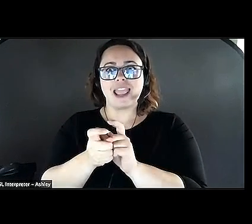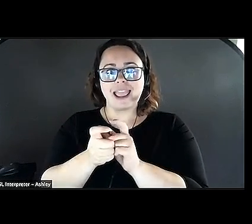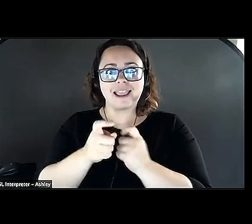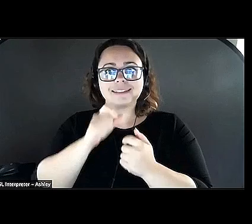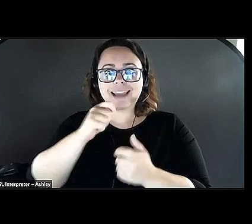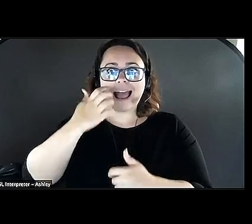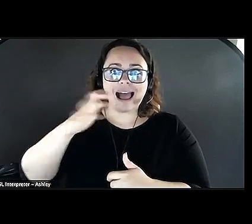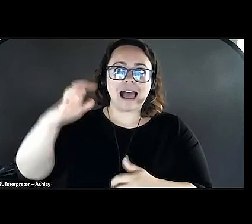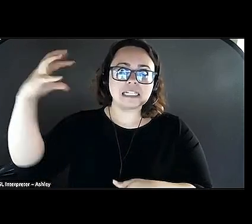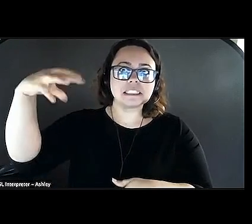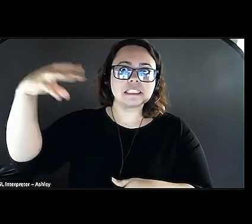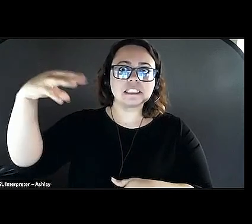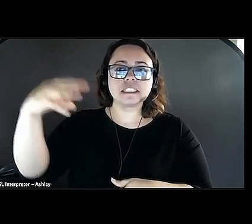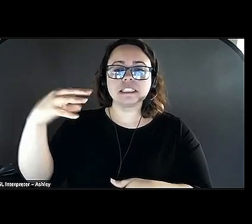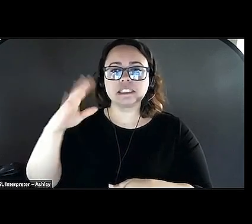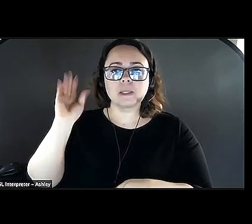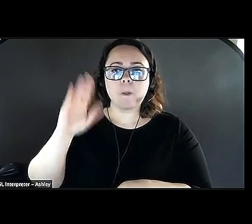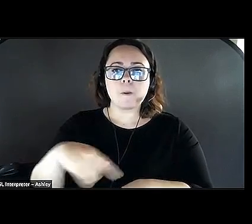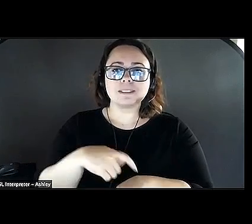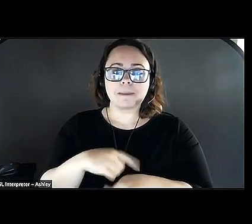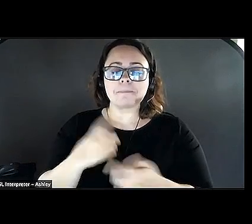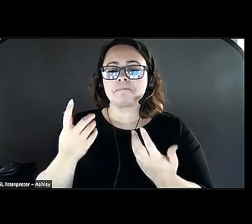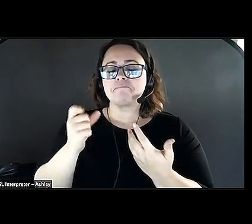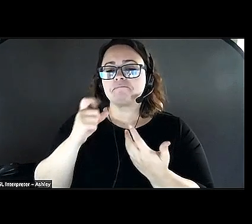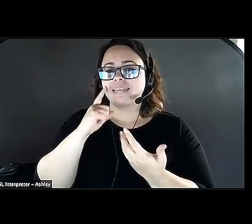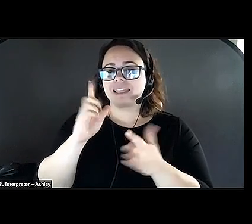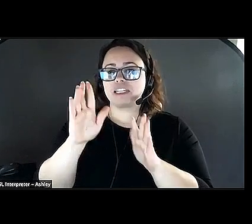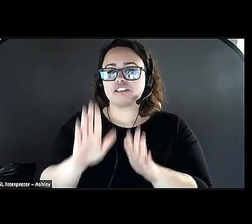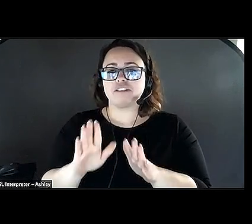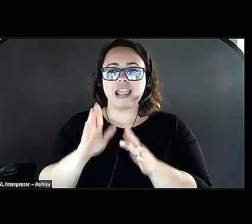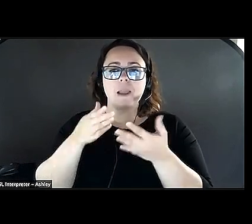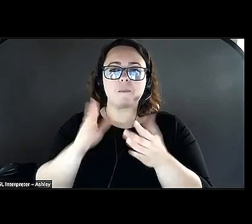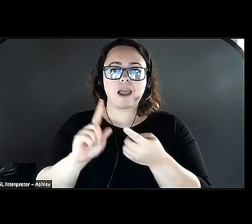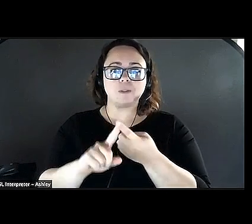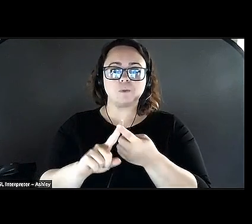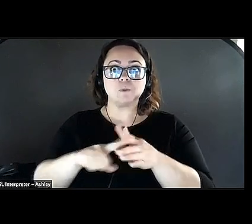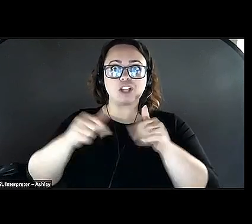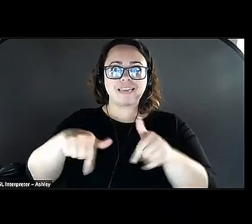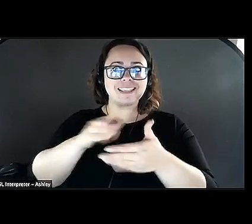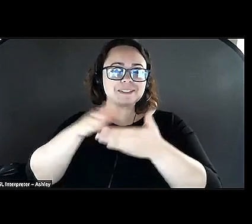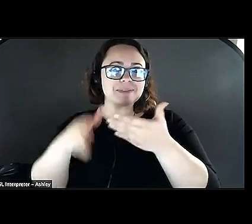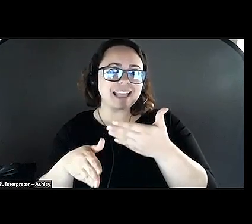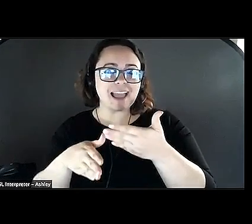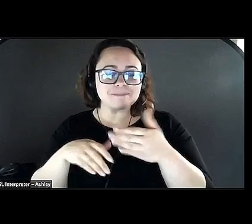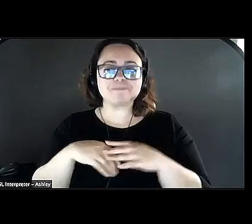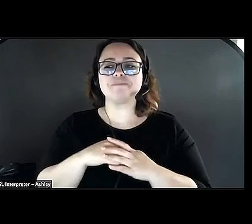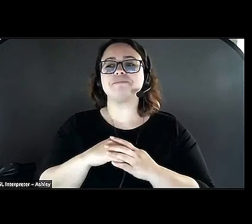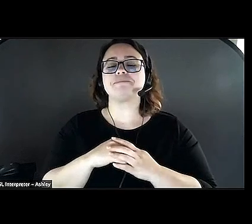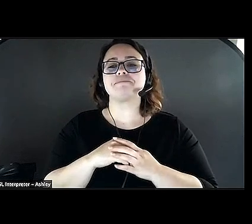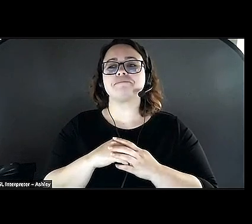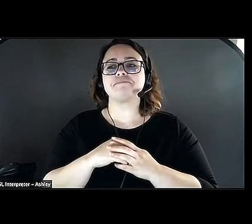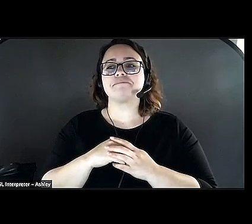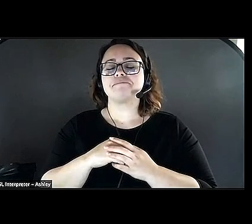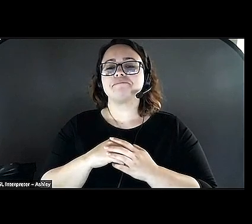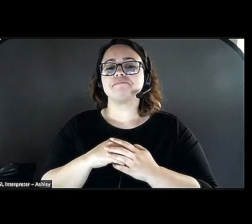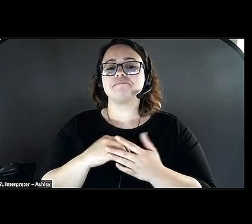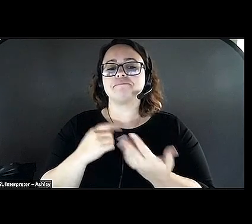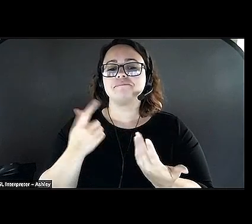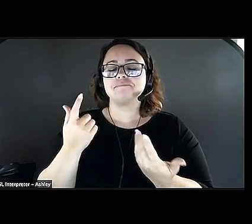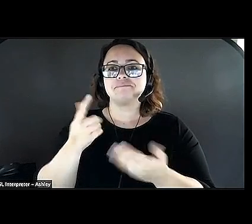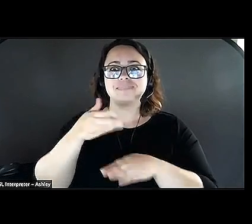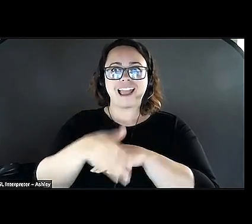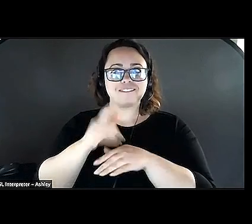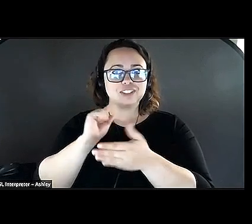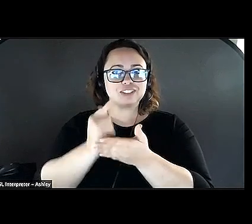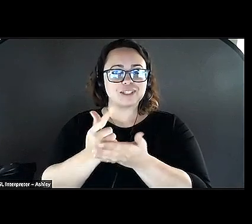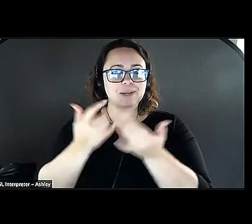and I think it's a great way to get this weekend going after this graduation